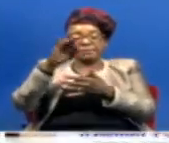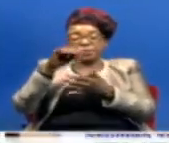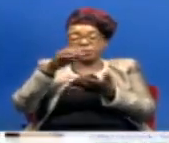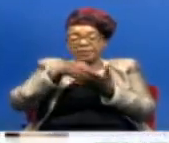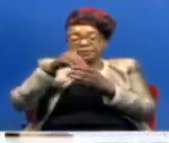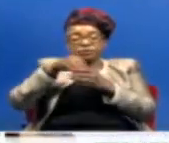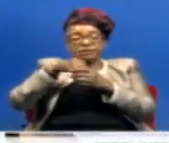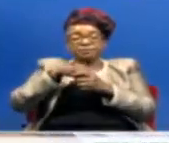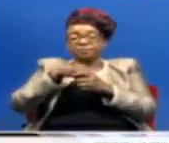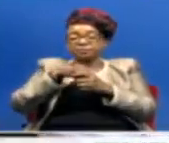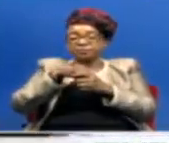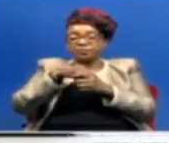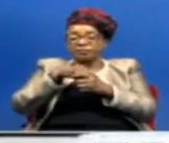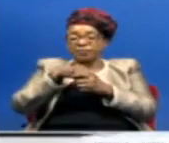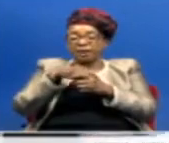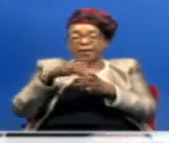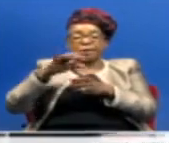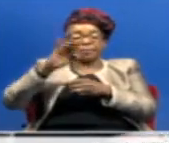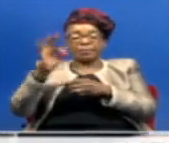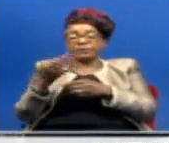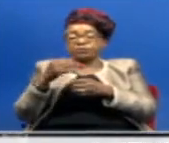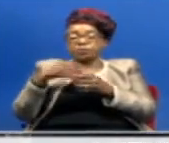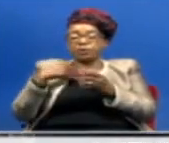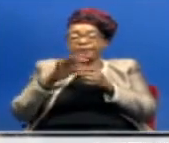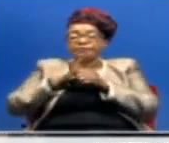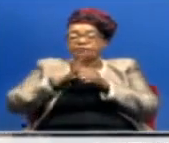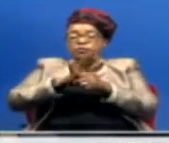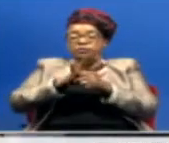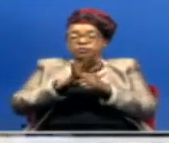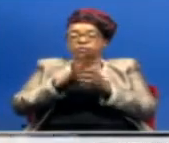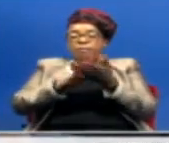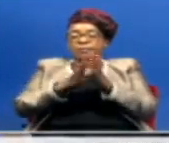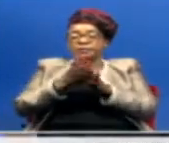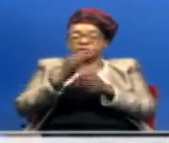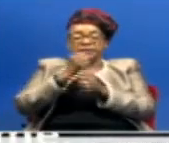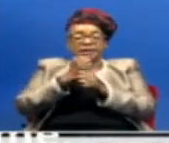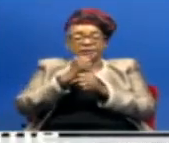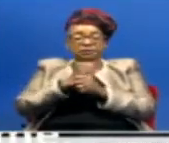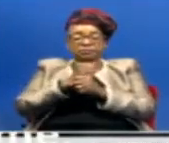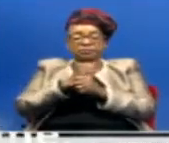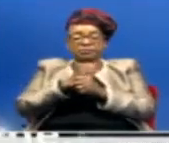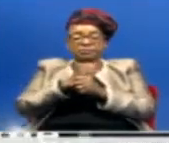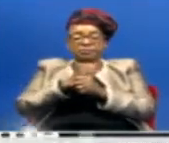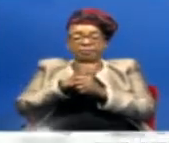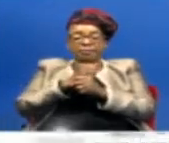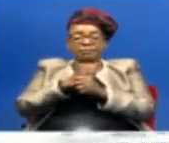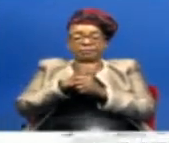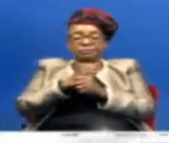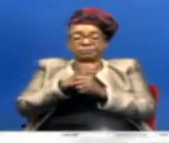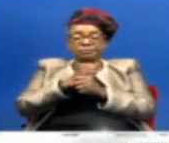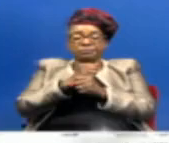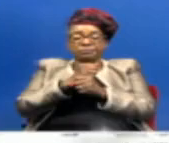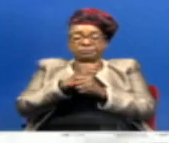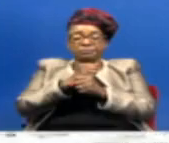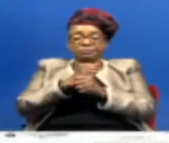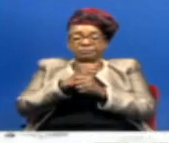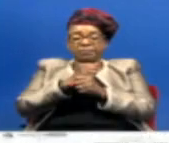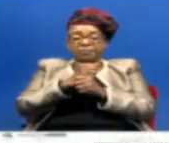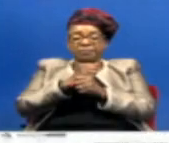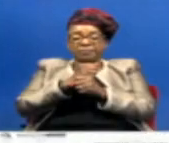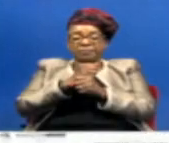objective is to reinforce at the fronts so that nobody should mistakenly join this war. The